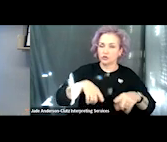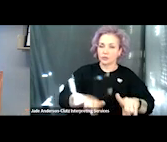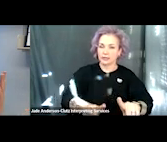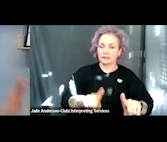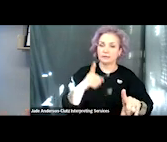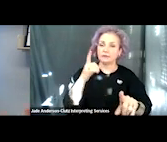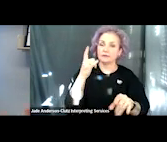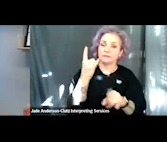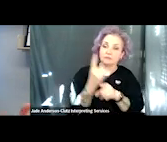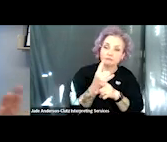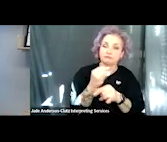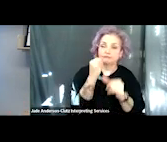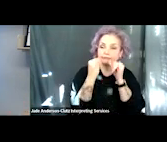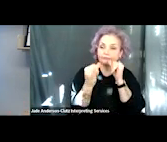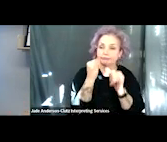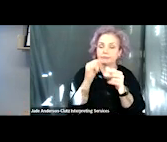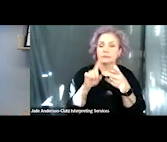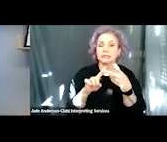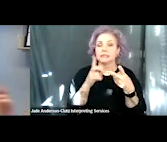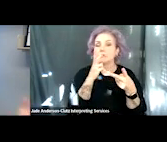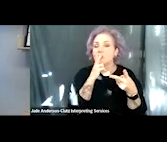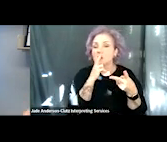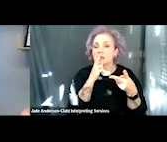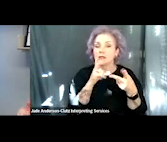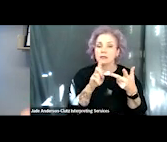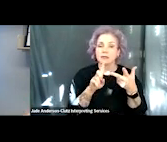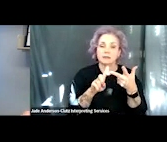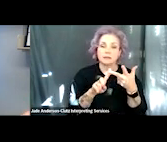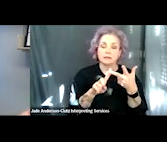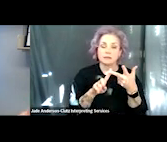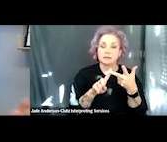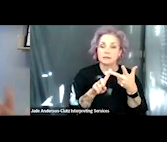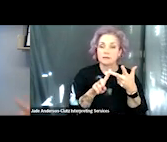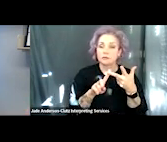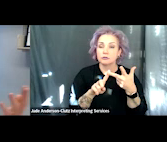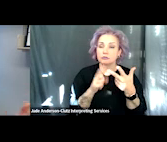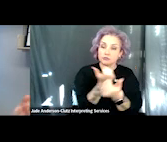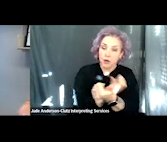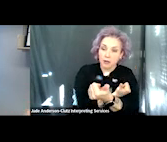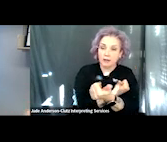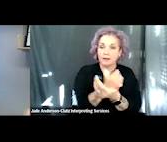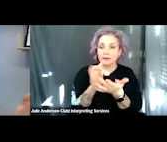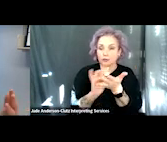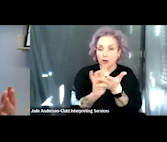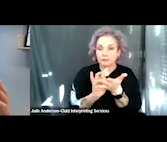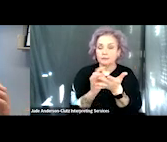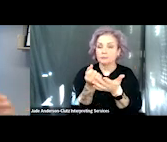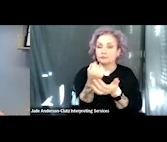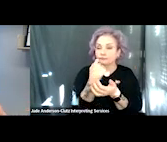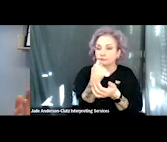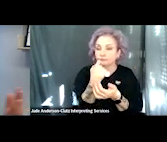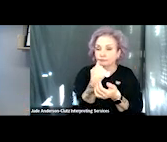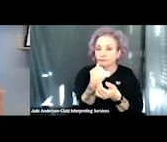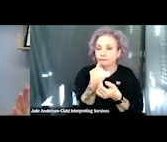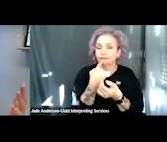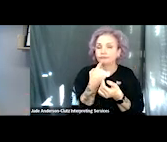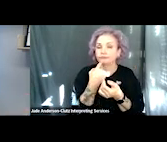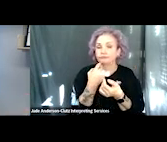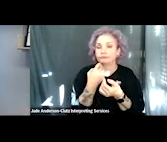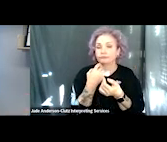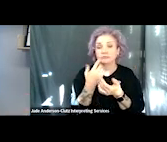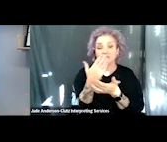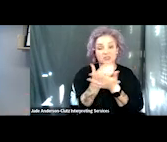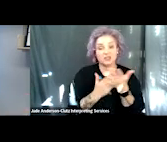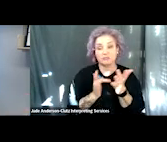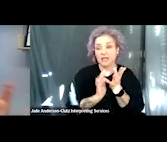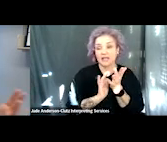during pregnancy, smoking during pregnancy. There's even sort of exposure to drugs. So we know there's a lot of drugs that are contraindicated. You can't really